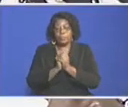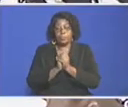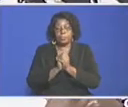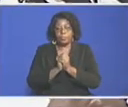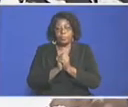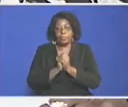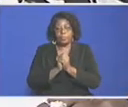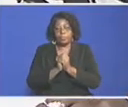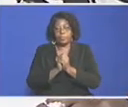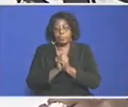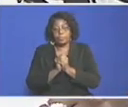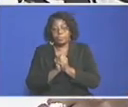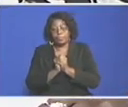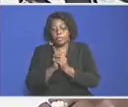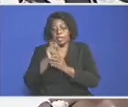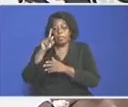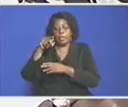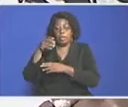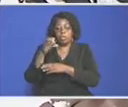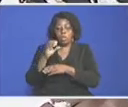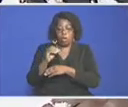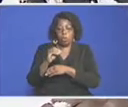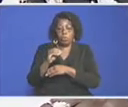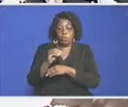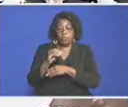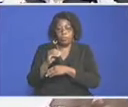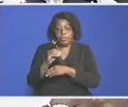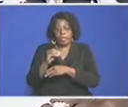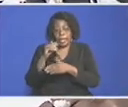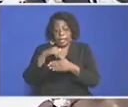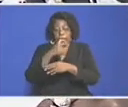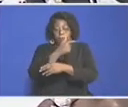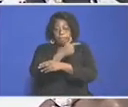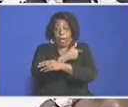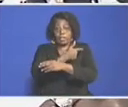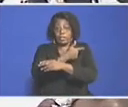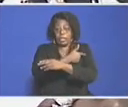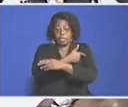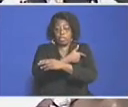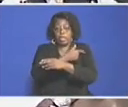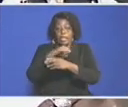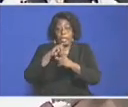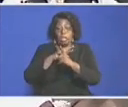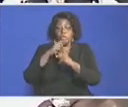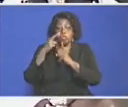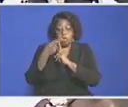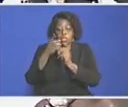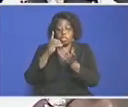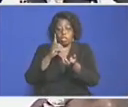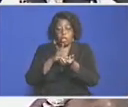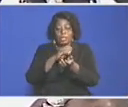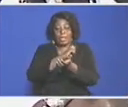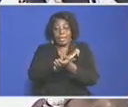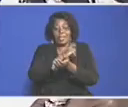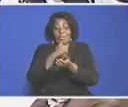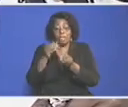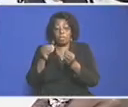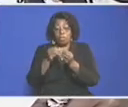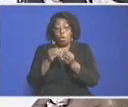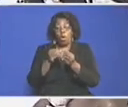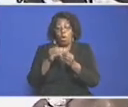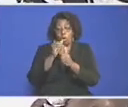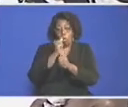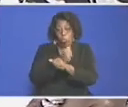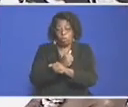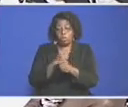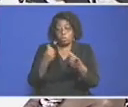Well, PAHO is reporting a milestone in vaccination coverage in the region, though Director Dr. Carissa Etienne says there's more work to be